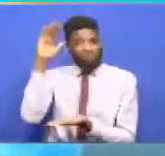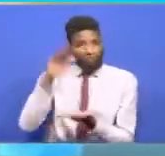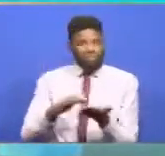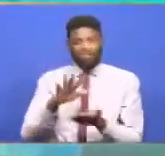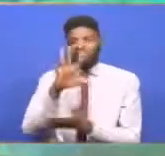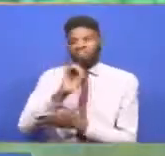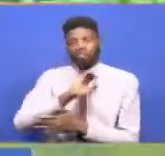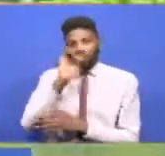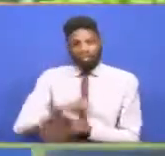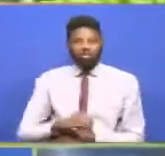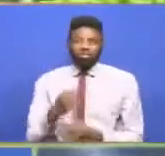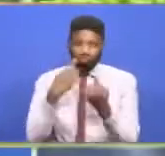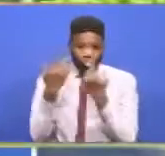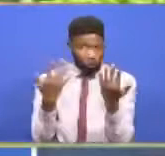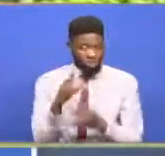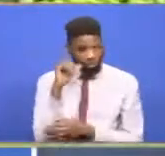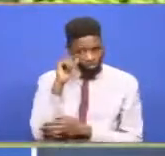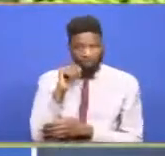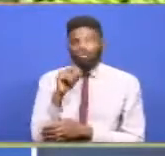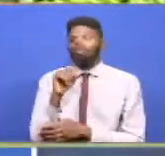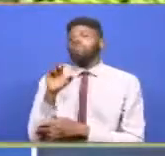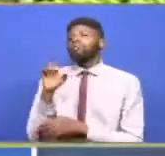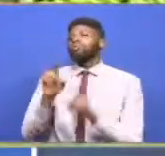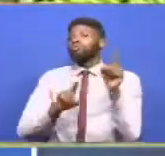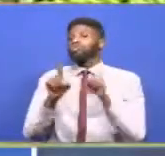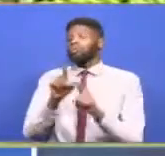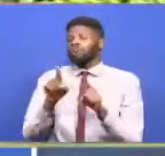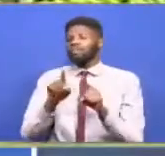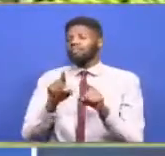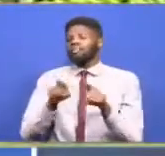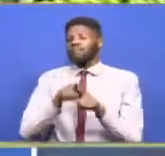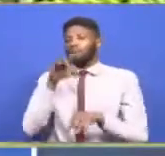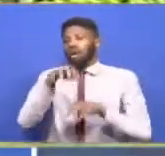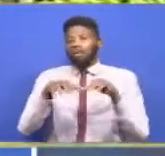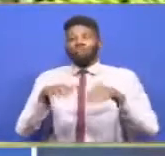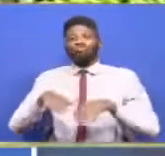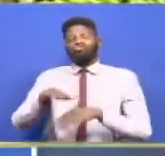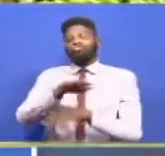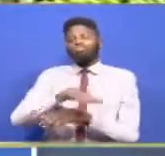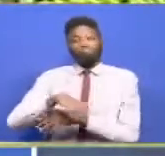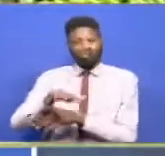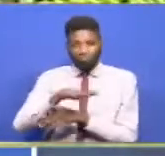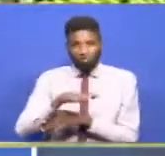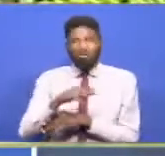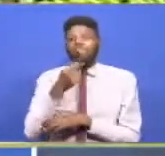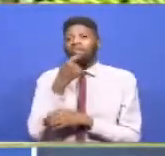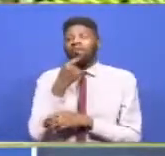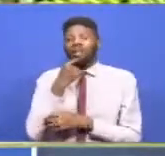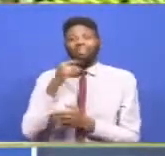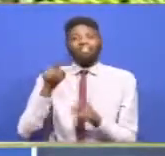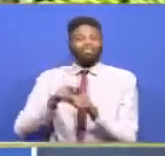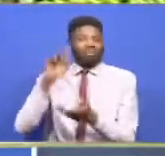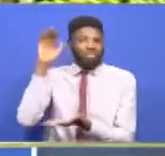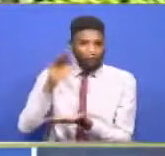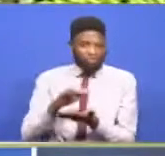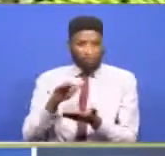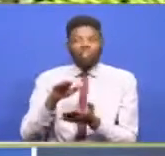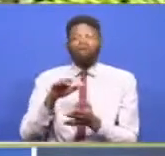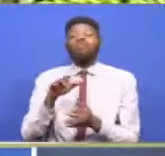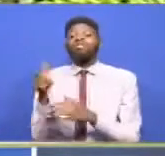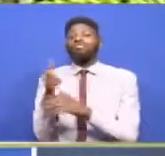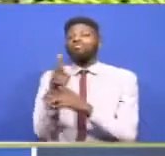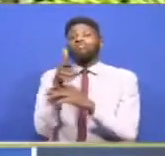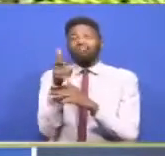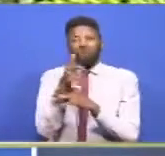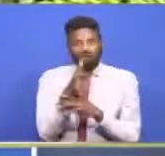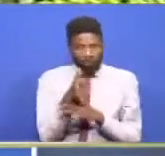in Mombasa, Tourism and Wildlife Cabinet Secretary Najib Balala also slashed filming fee within the parks by 50%. The measures